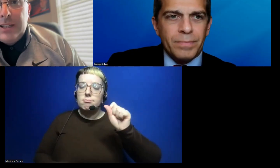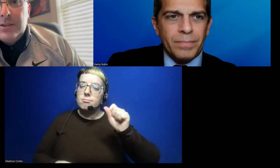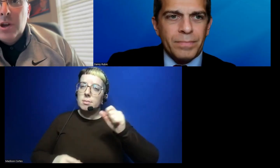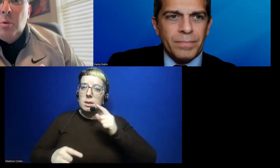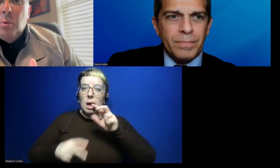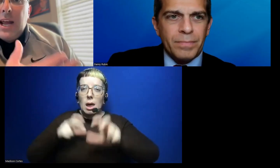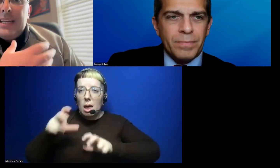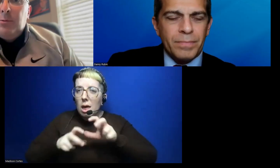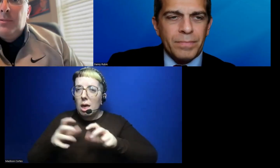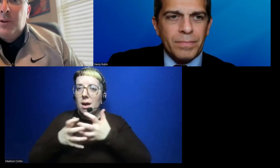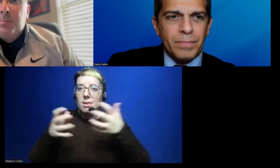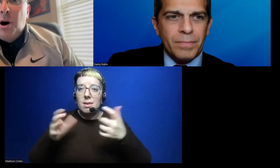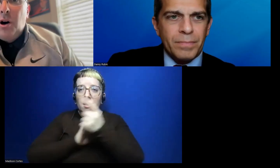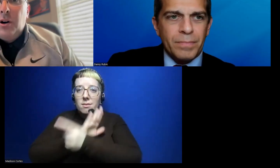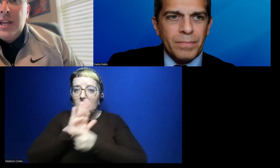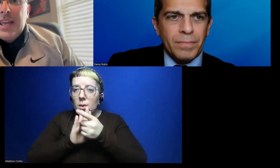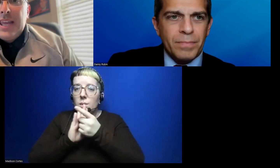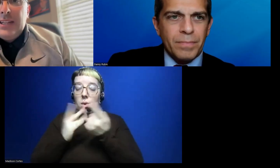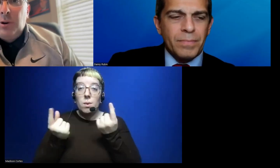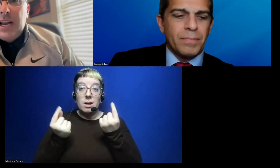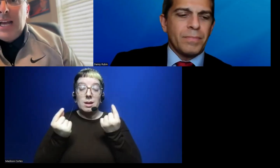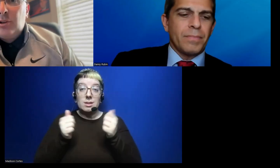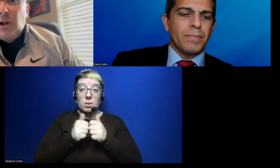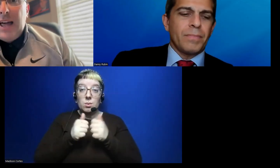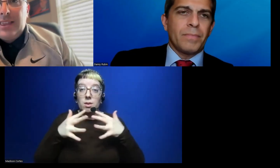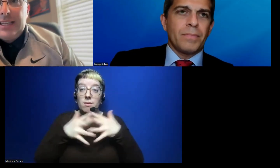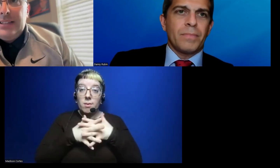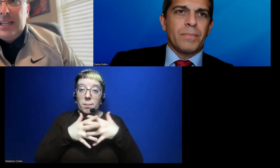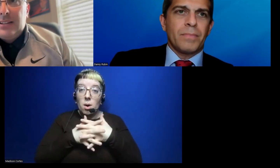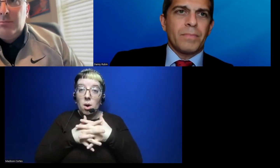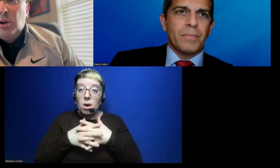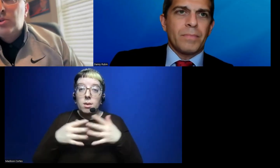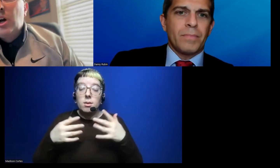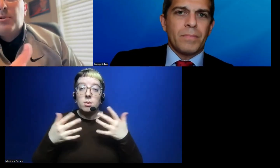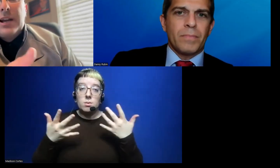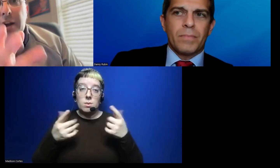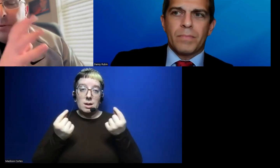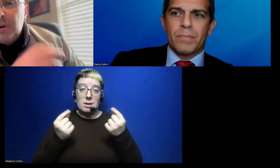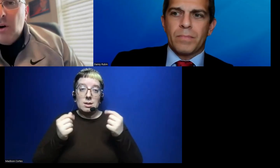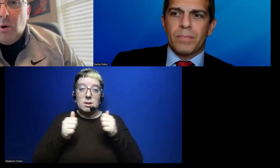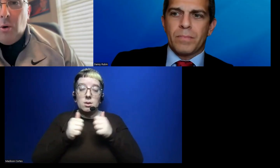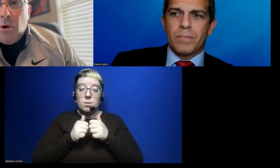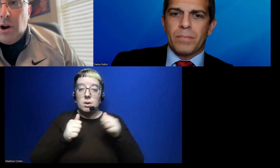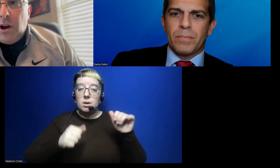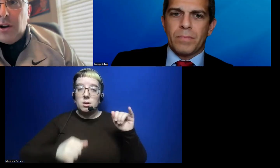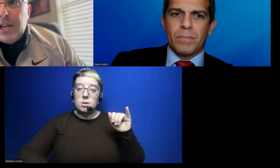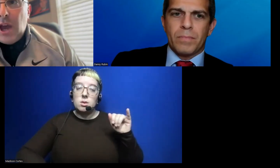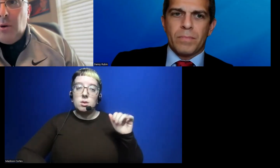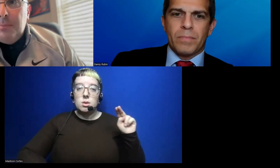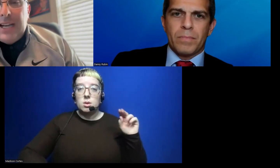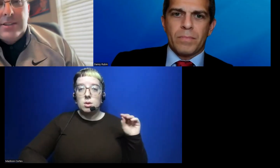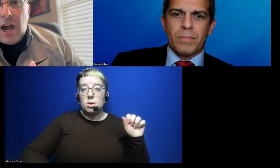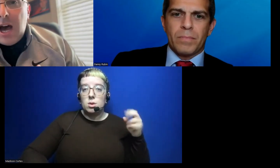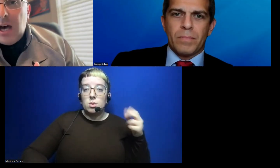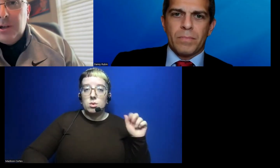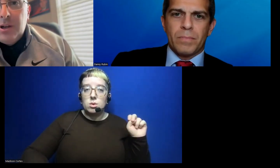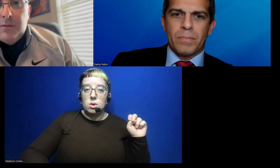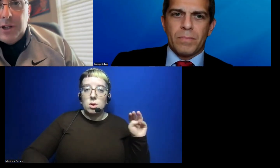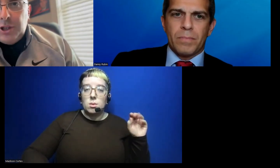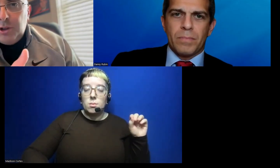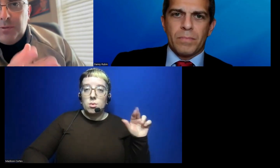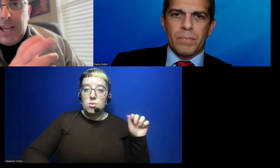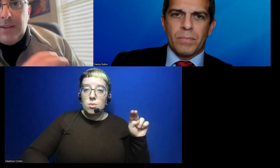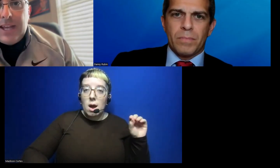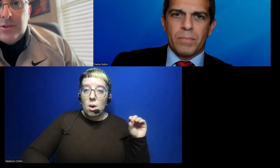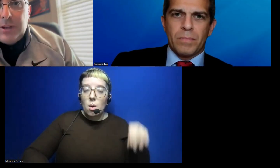Saturday mornings. What I did with football is when a high school athlete like No Sean Moreno or, Matt Schaub